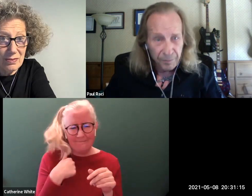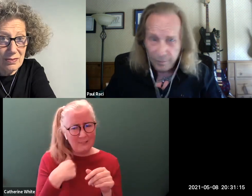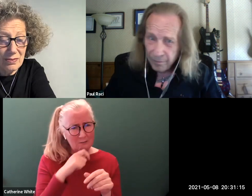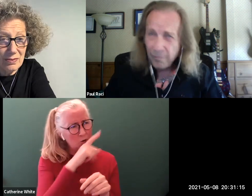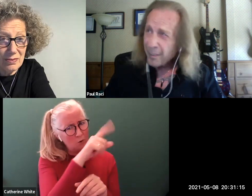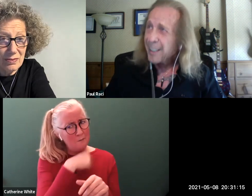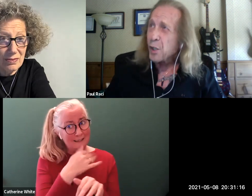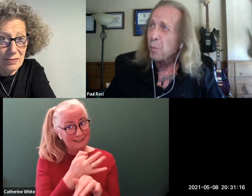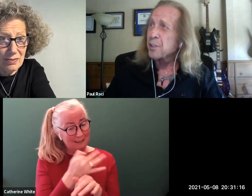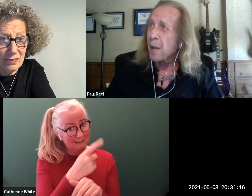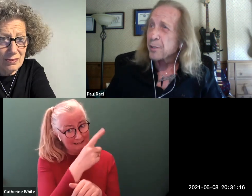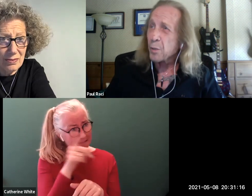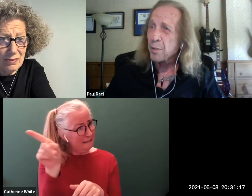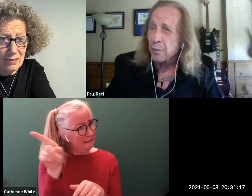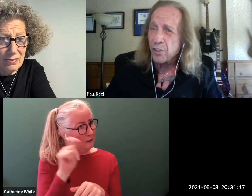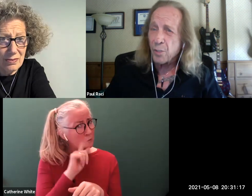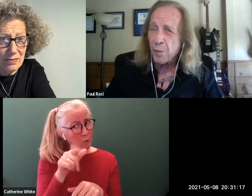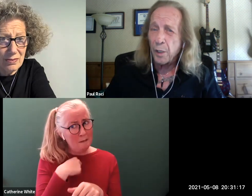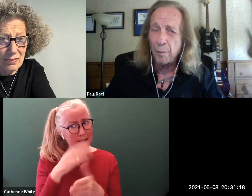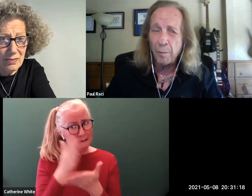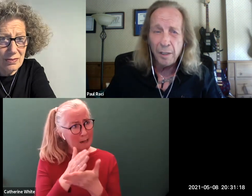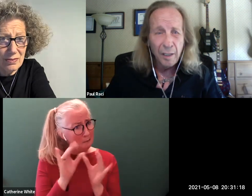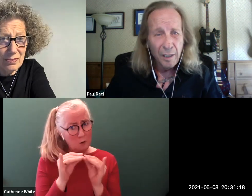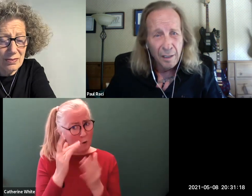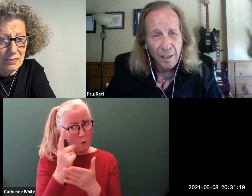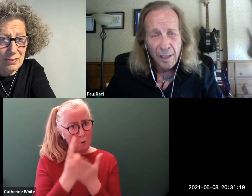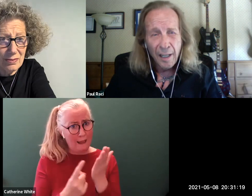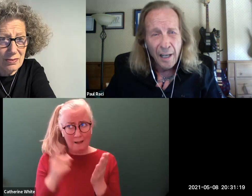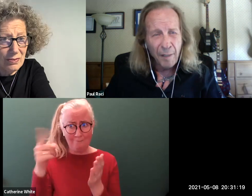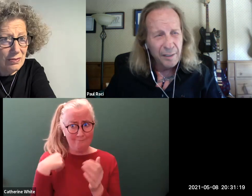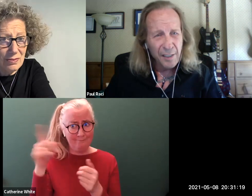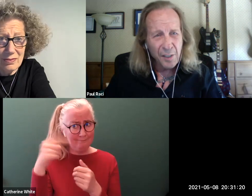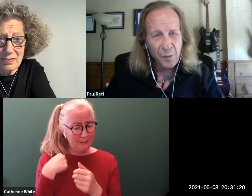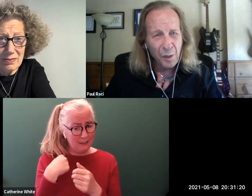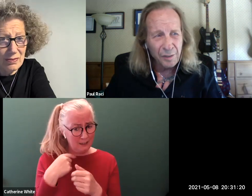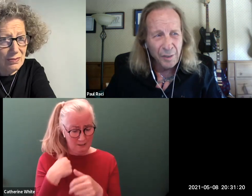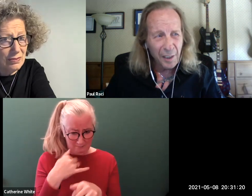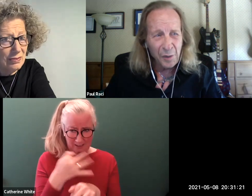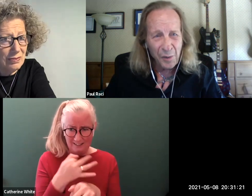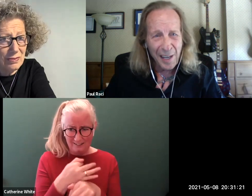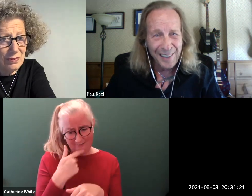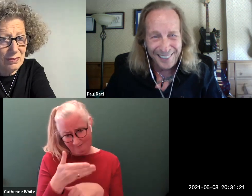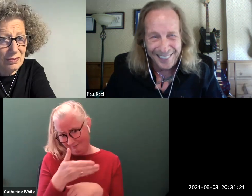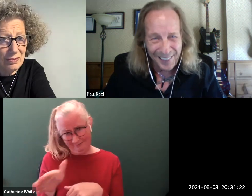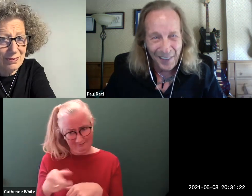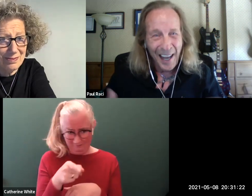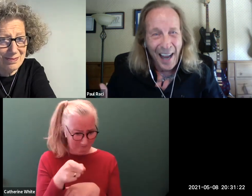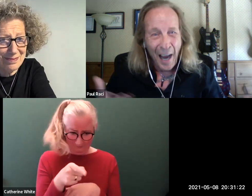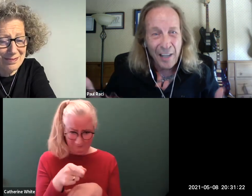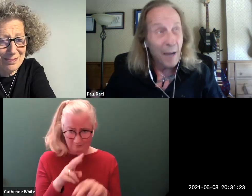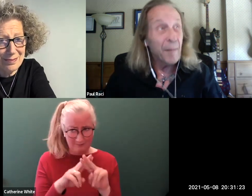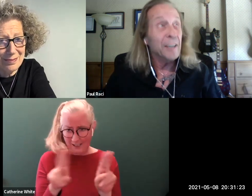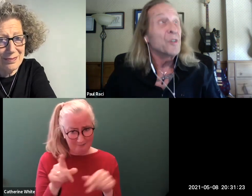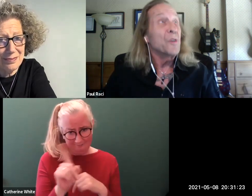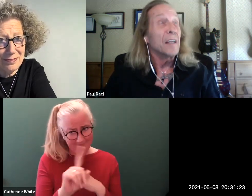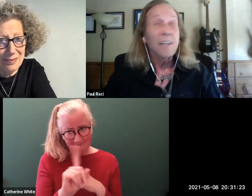dad, he told me to stop interpreting because it's just between him and me. And my dad says, well, you're not going to do that. So I